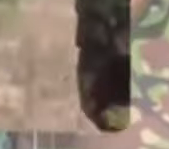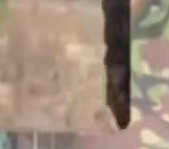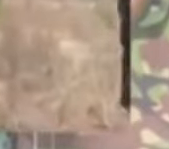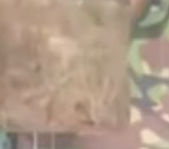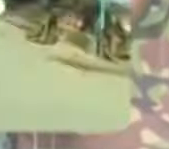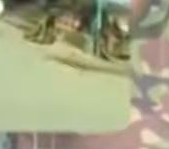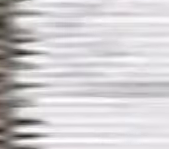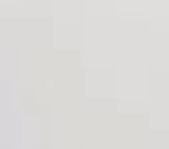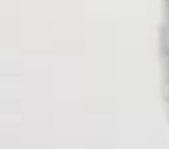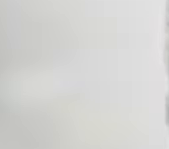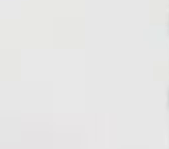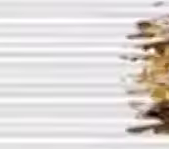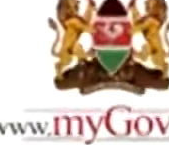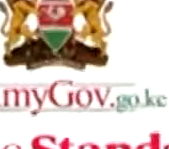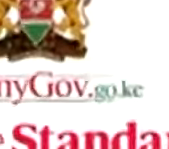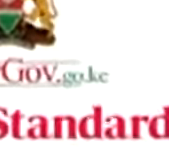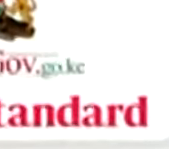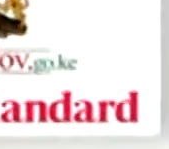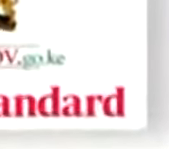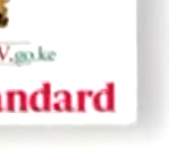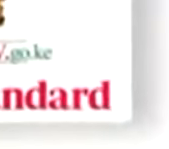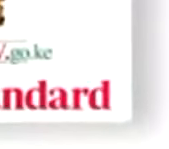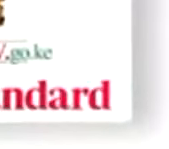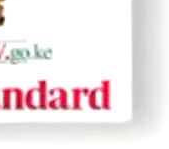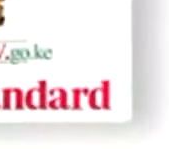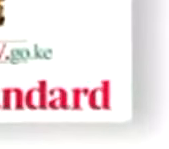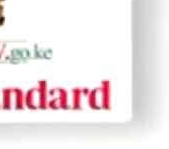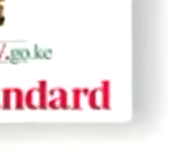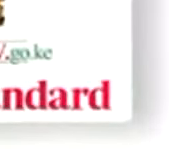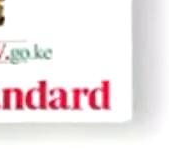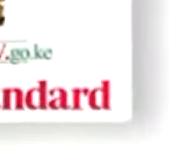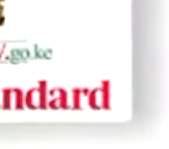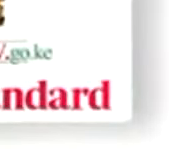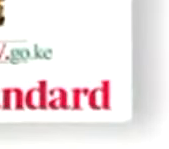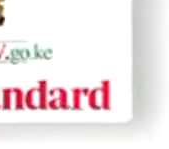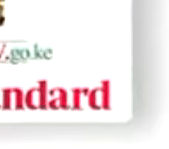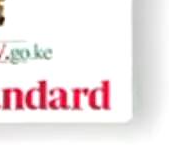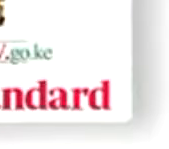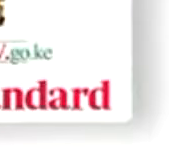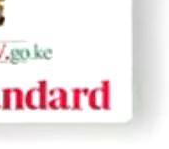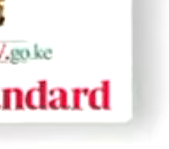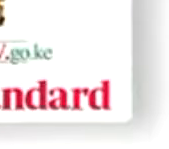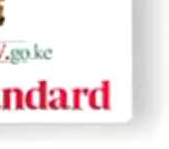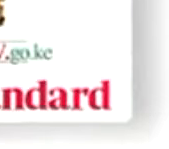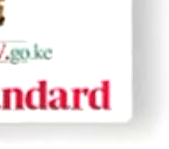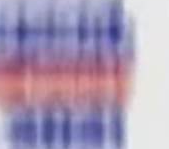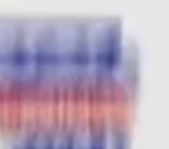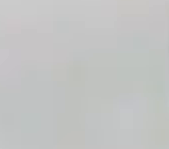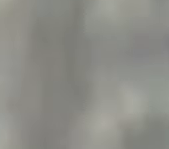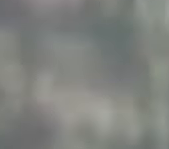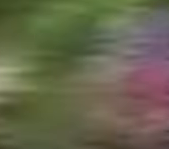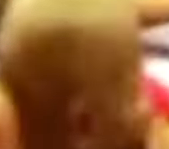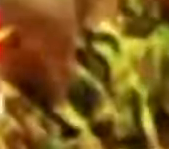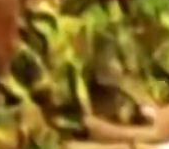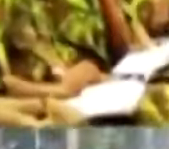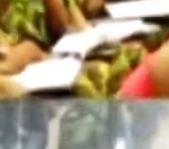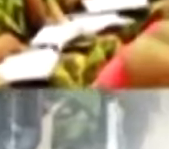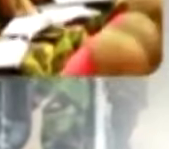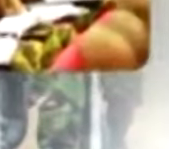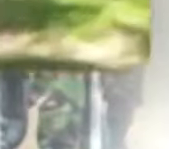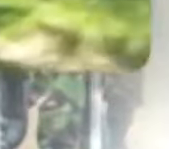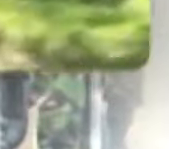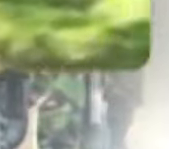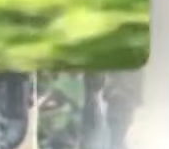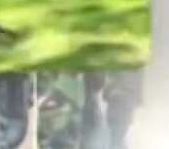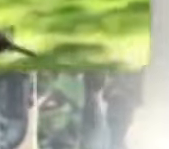October, 14th of November and 9th of November on MyGov inside The Standard newspaper. The People's Daily on the